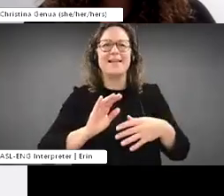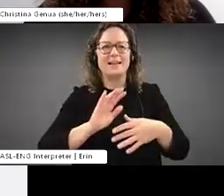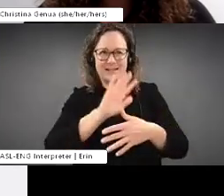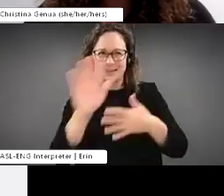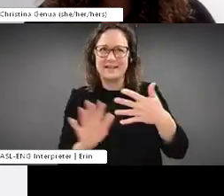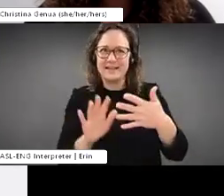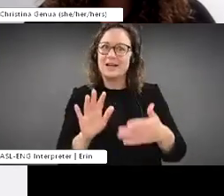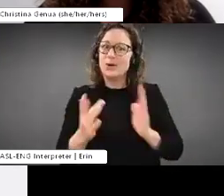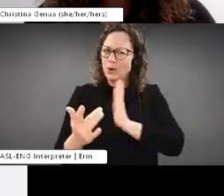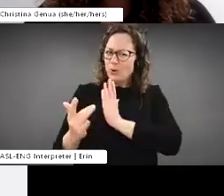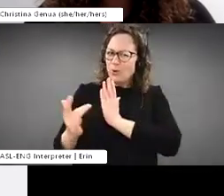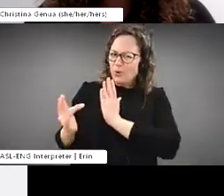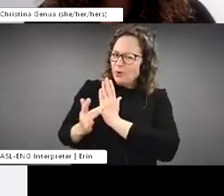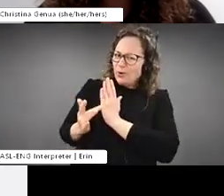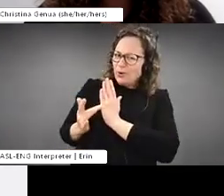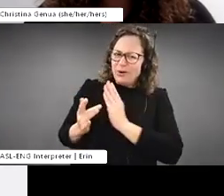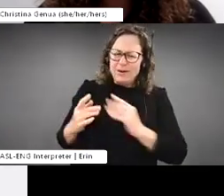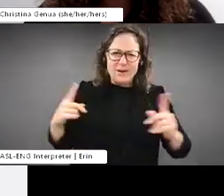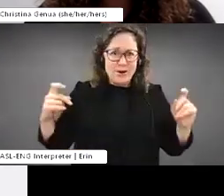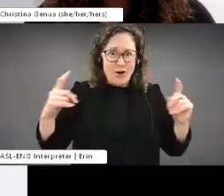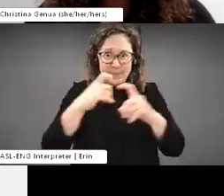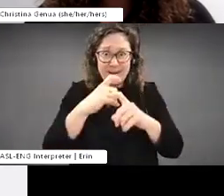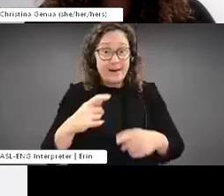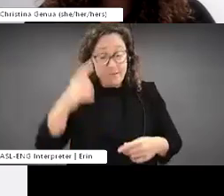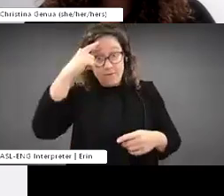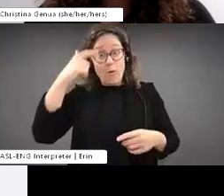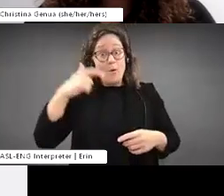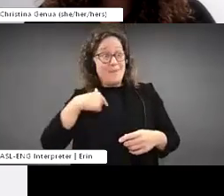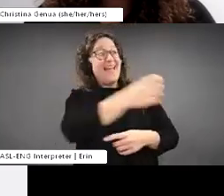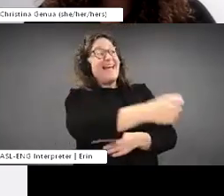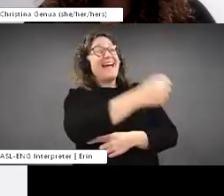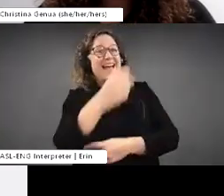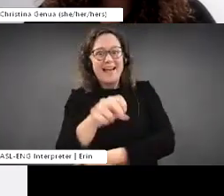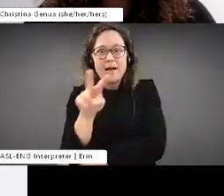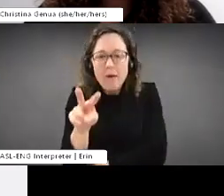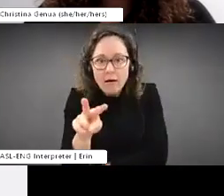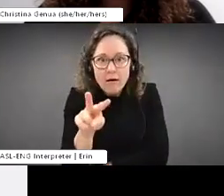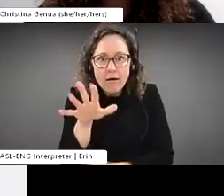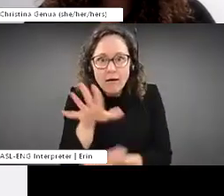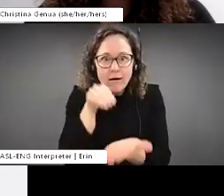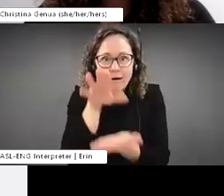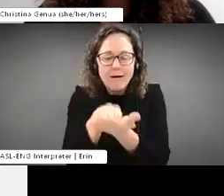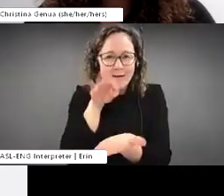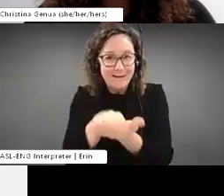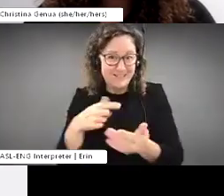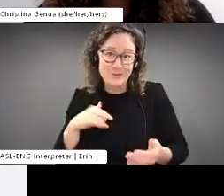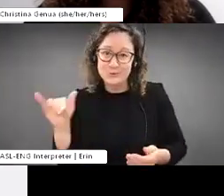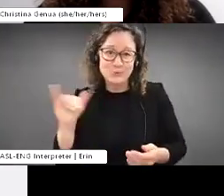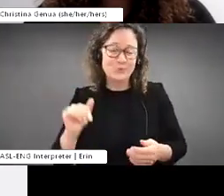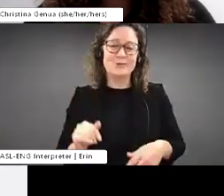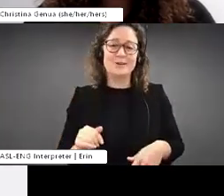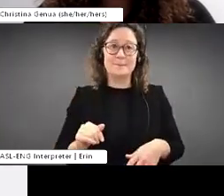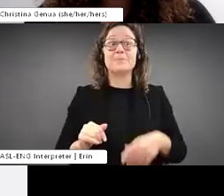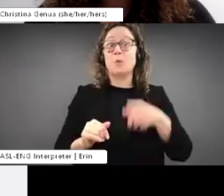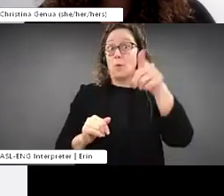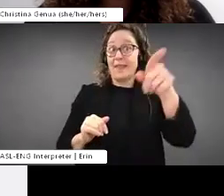know when we do some of these webinars, I learn stuff all the time. So you can sign up for that. That will be the final webinar for the year for